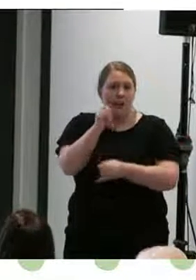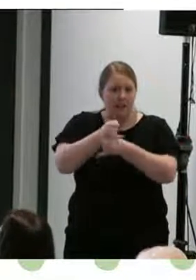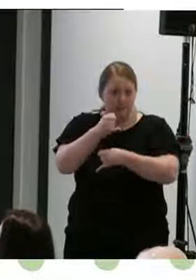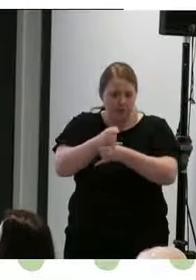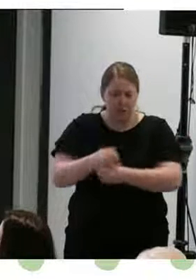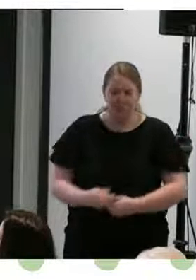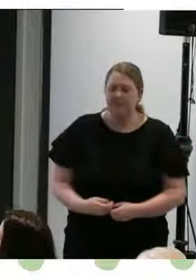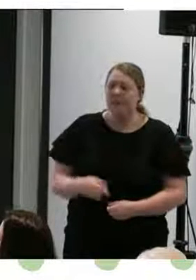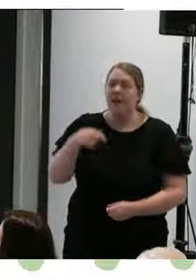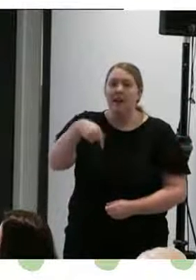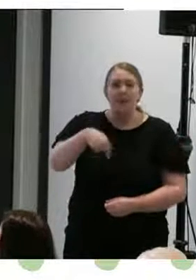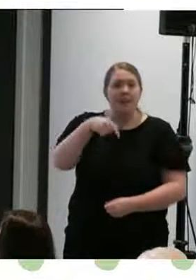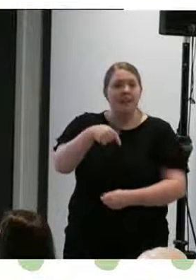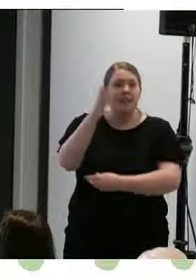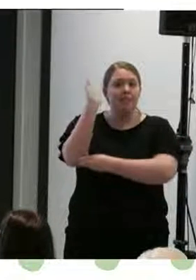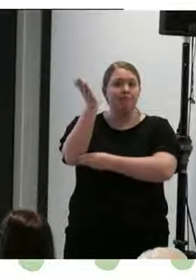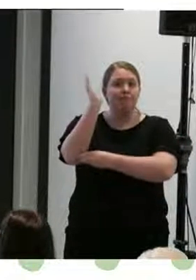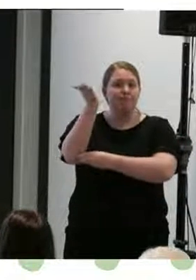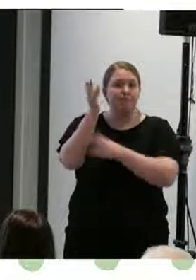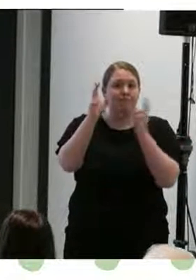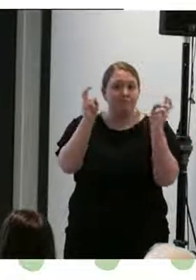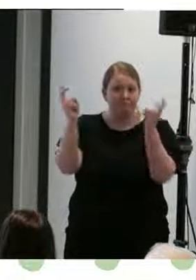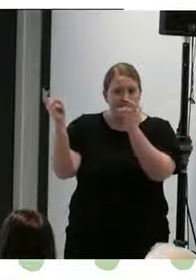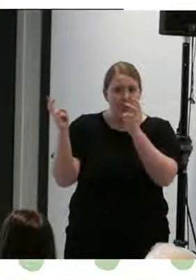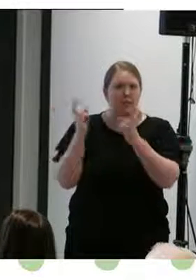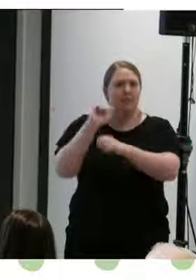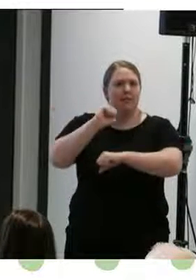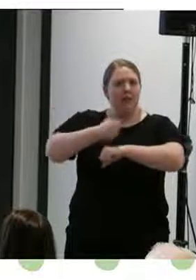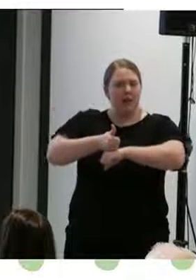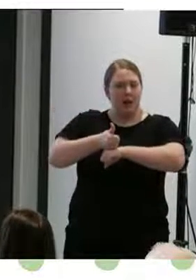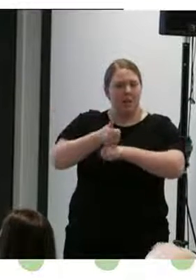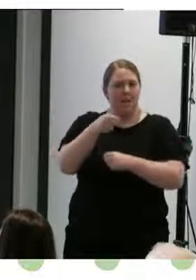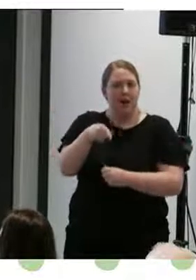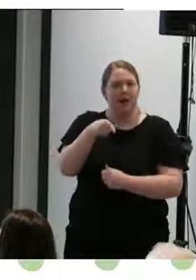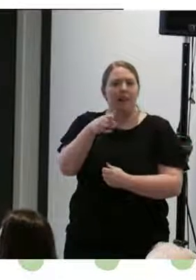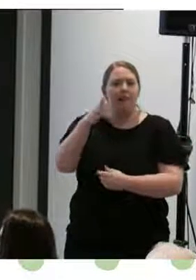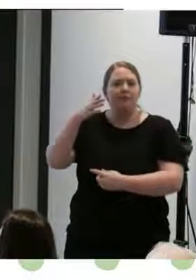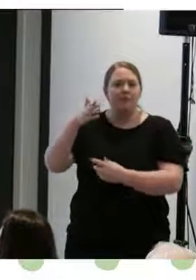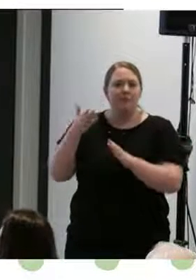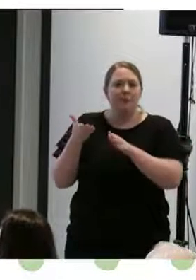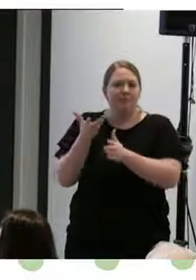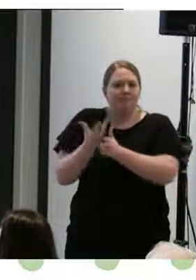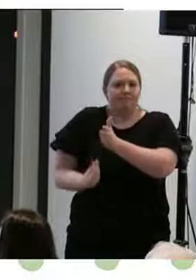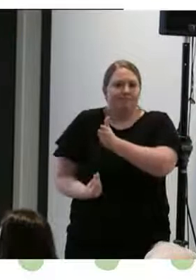Lecture Series was established by the late Richard Sussman in memory of his late wife, Lila.